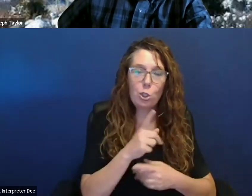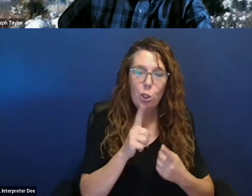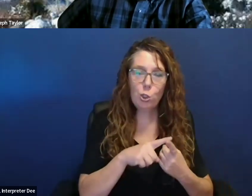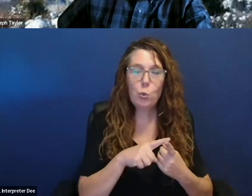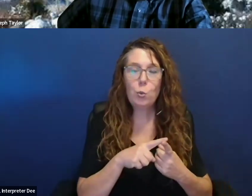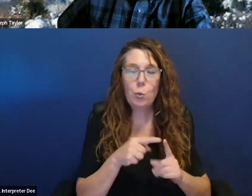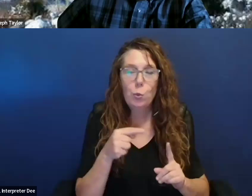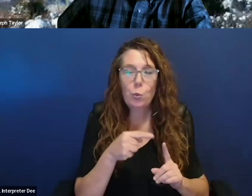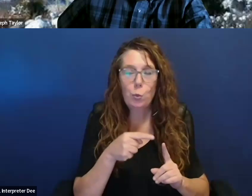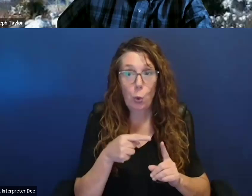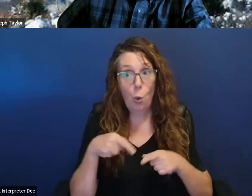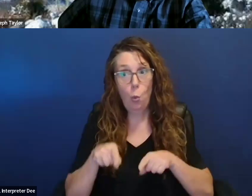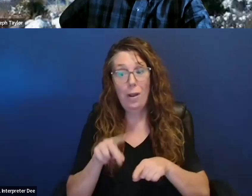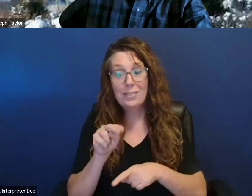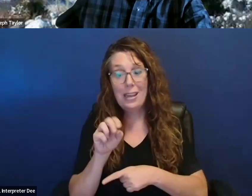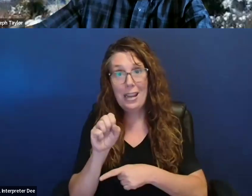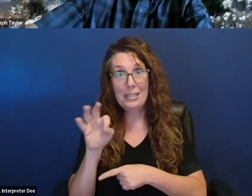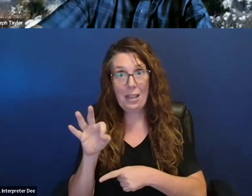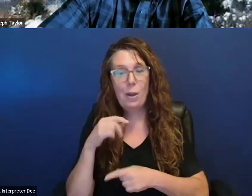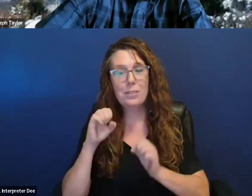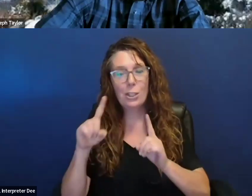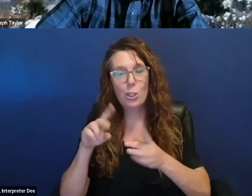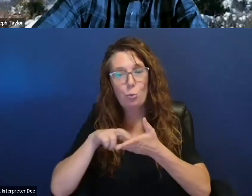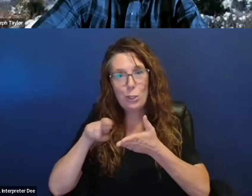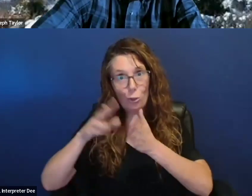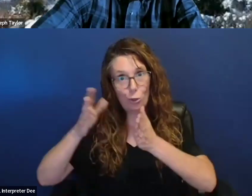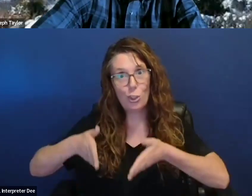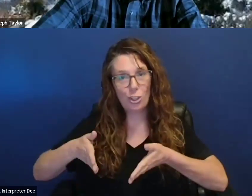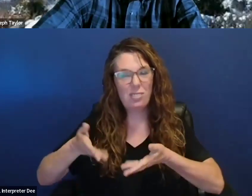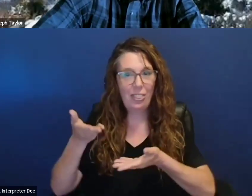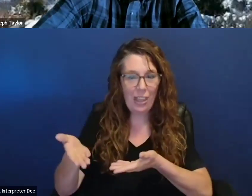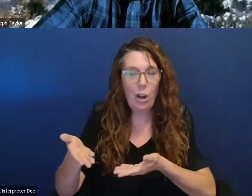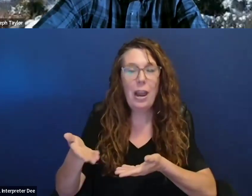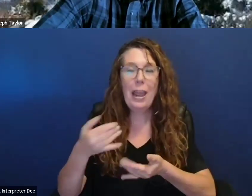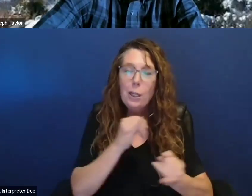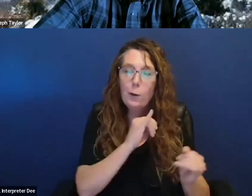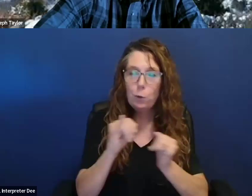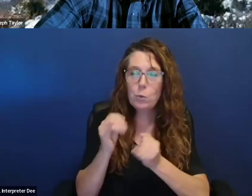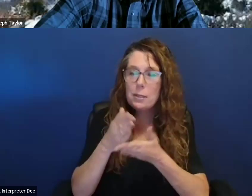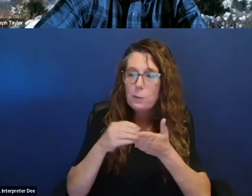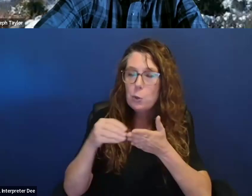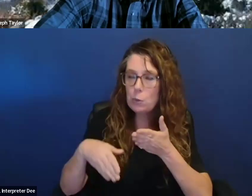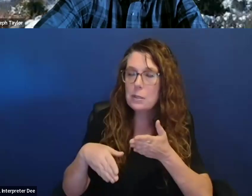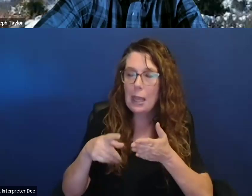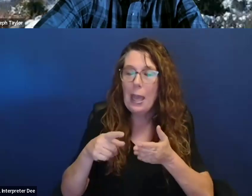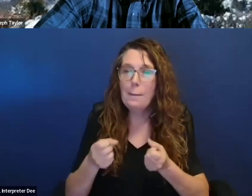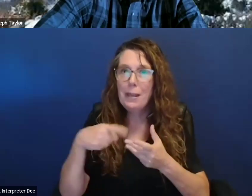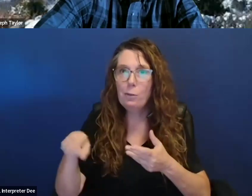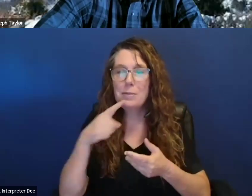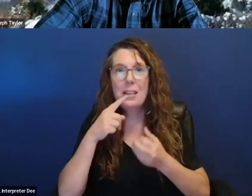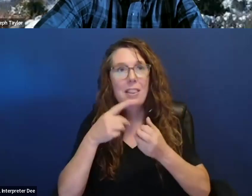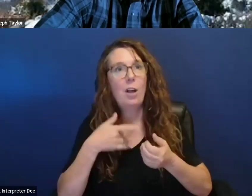I'm even while I was at the NSF, I got to be the educational researcher, and I did some interviews with our students, and a number of them said that they were lost